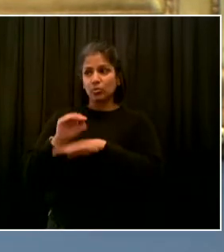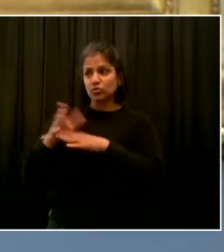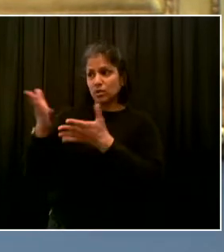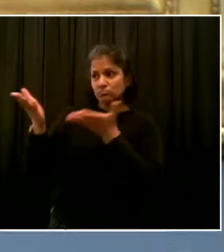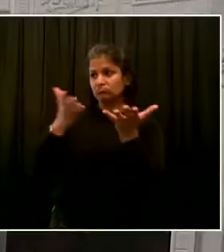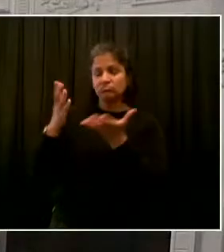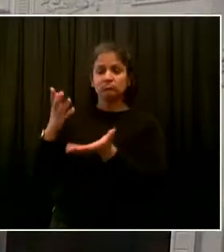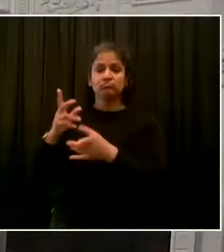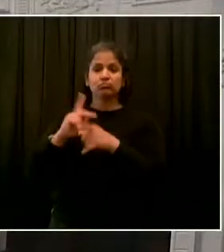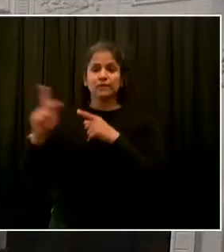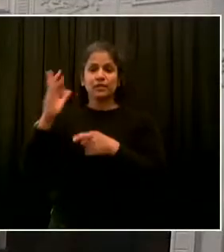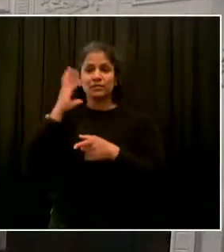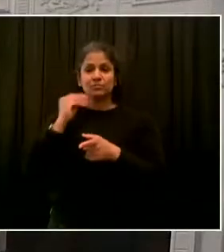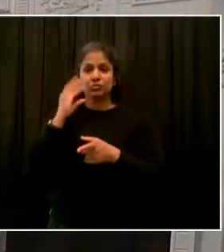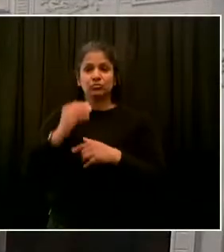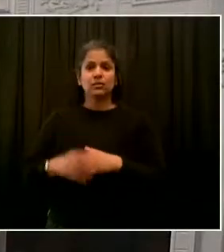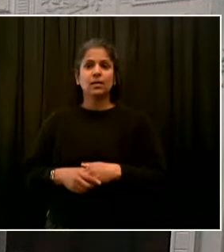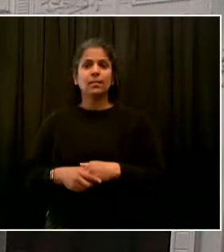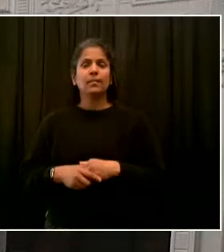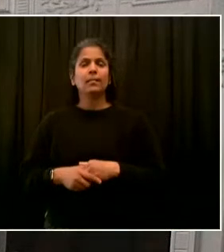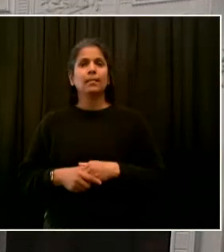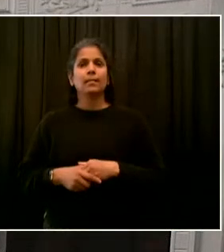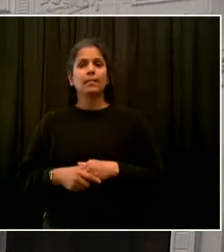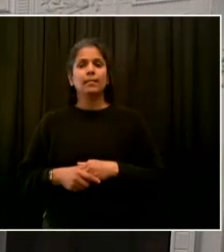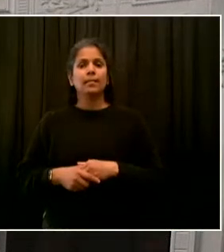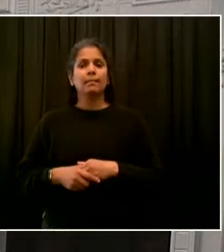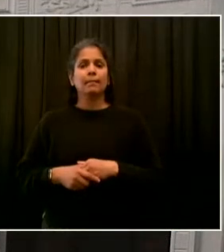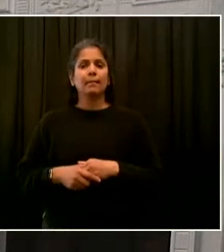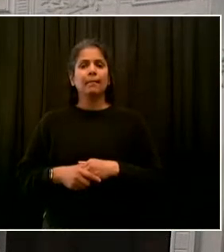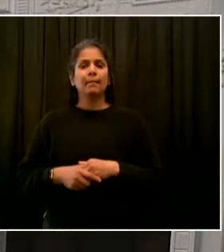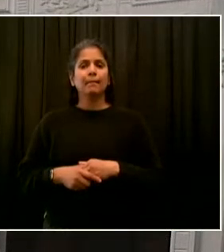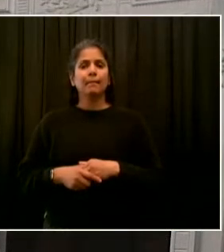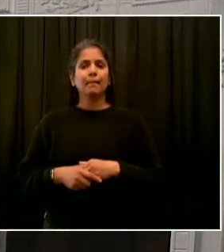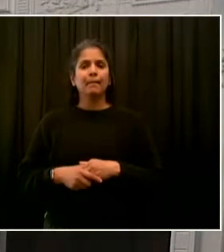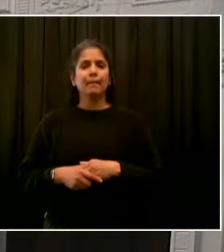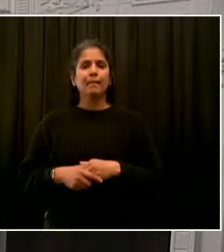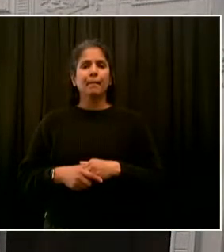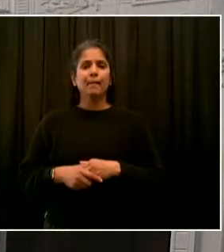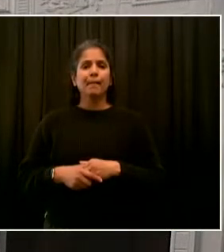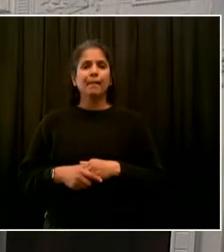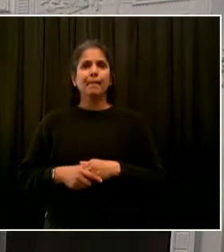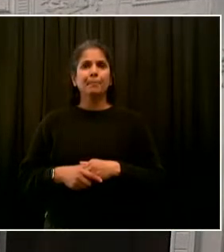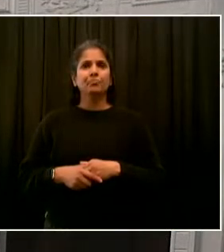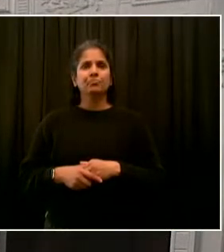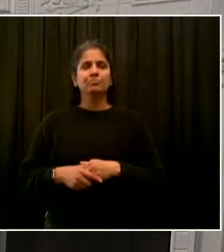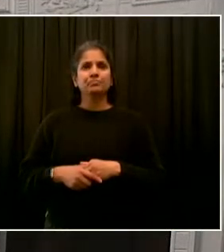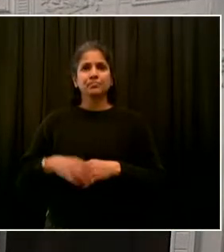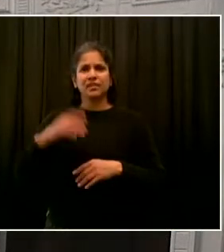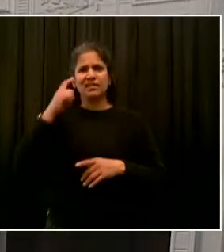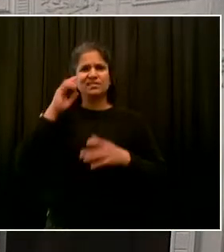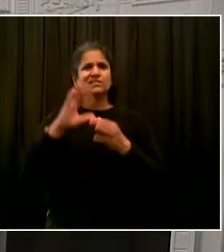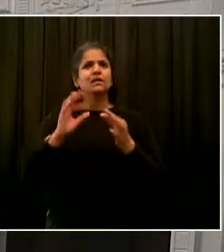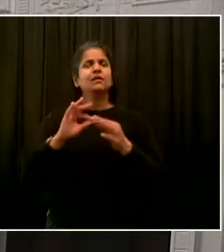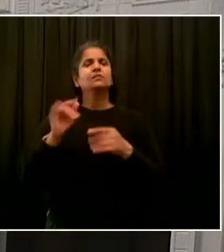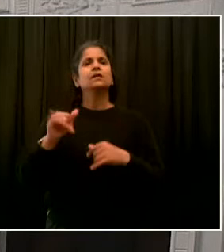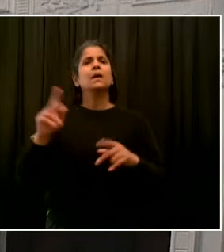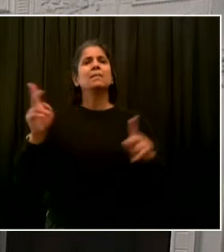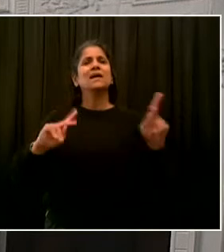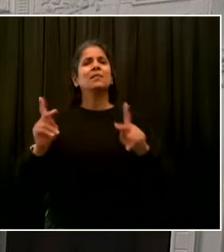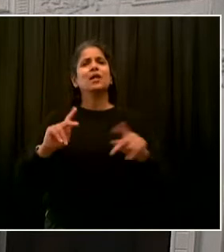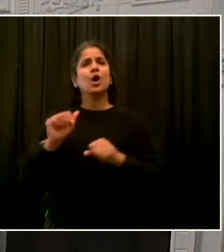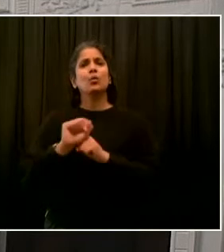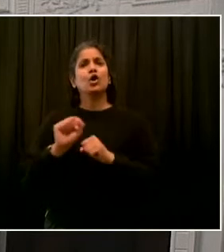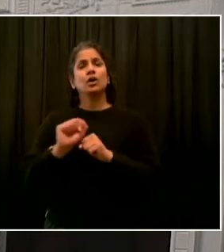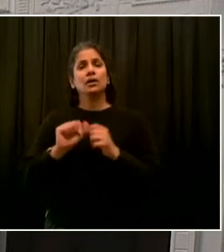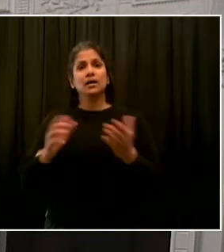earlier that there's people at City Hall that have recently tested positive for COVID. No, we're not going. Right.